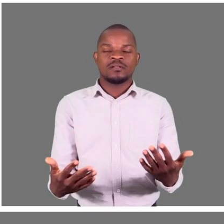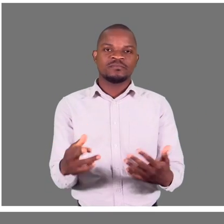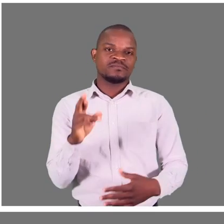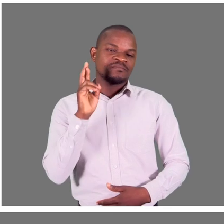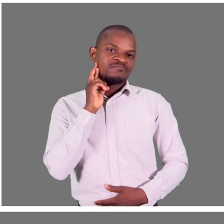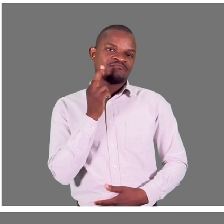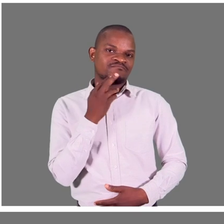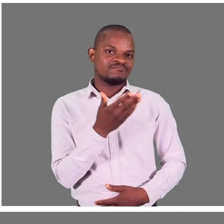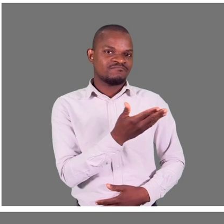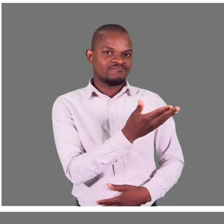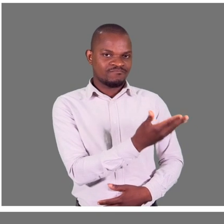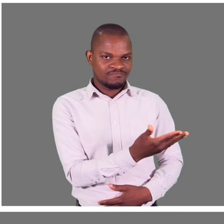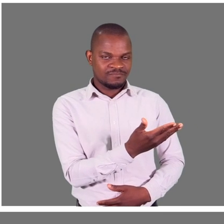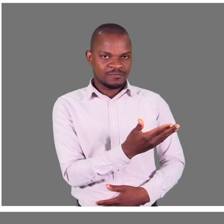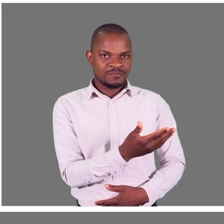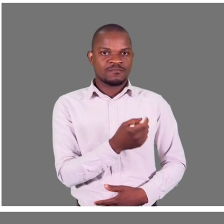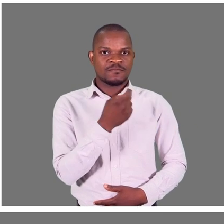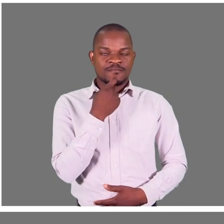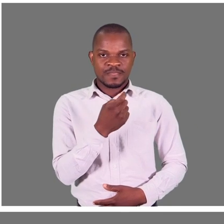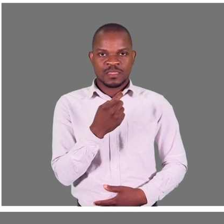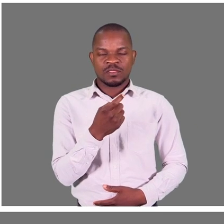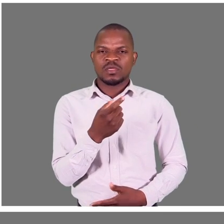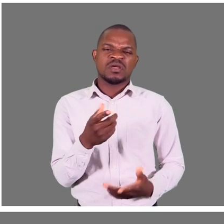are the services that can be available?